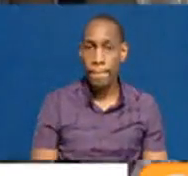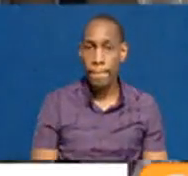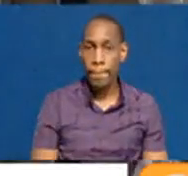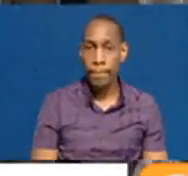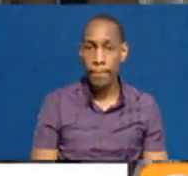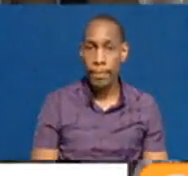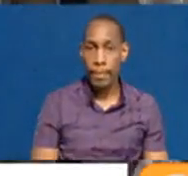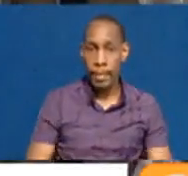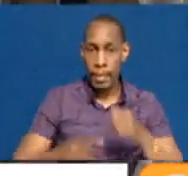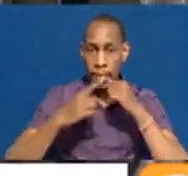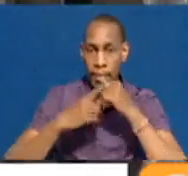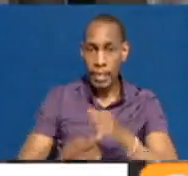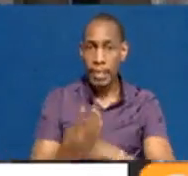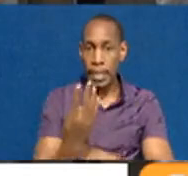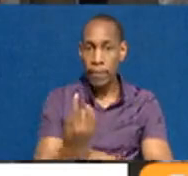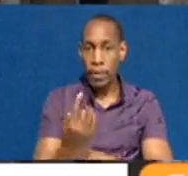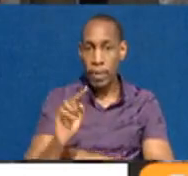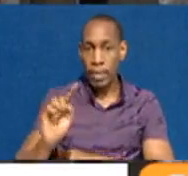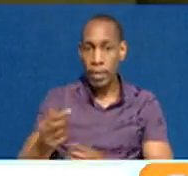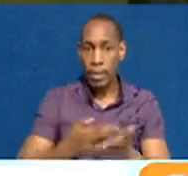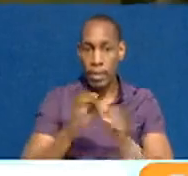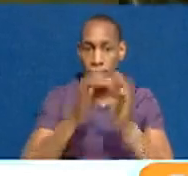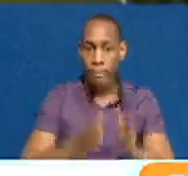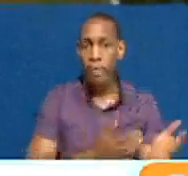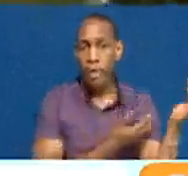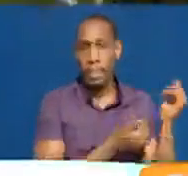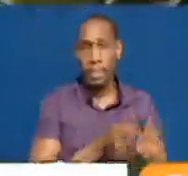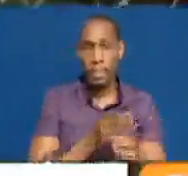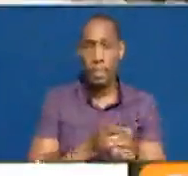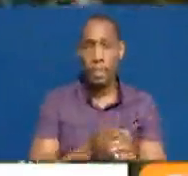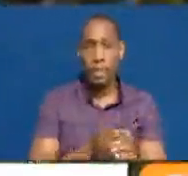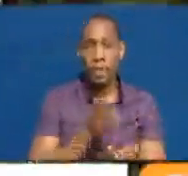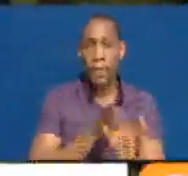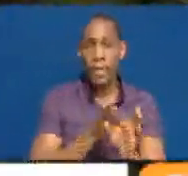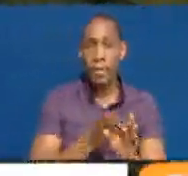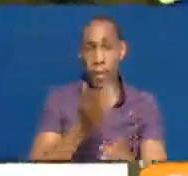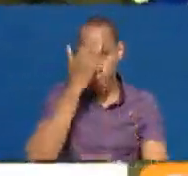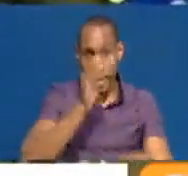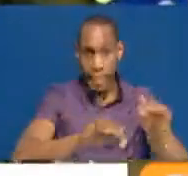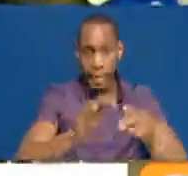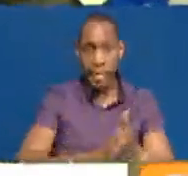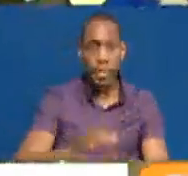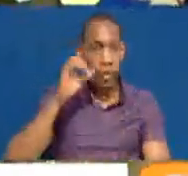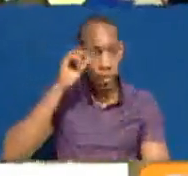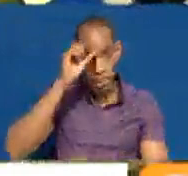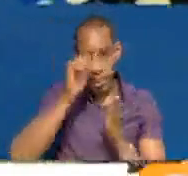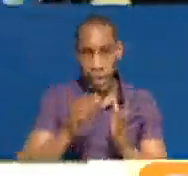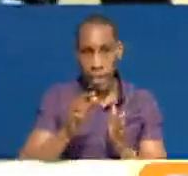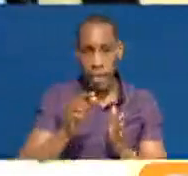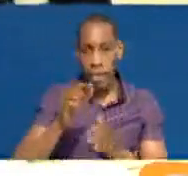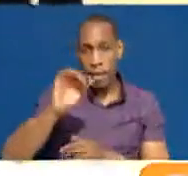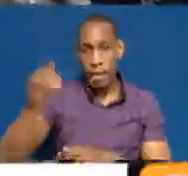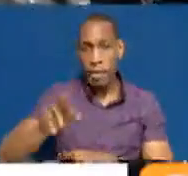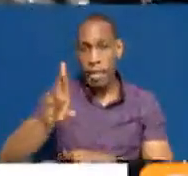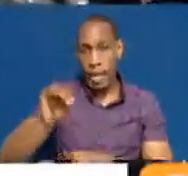With over 641 registered voters expected to participate in the Monday exercise, Mombasa County Returning Officer